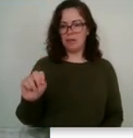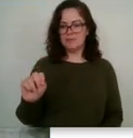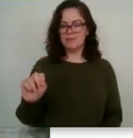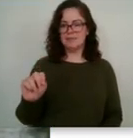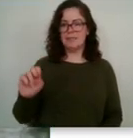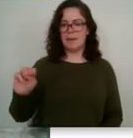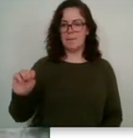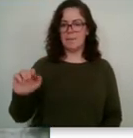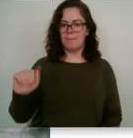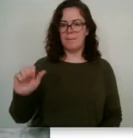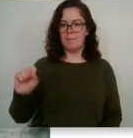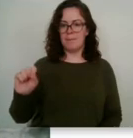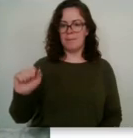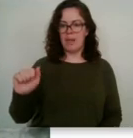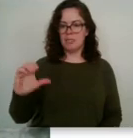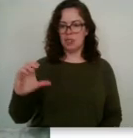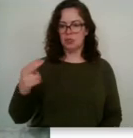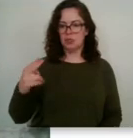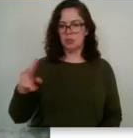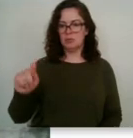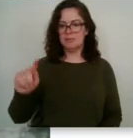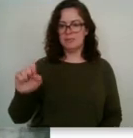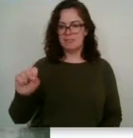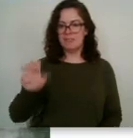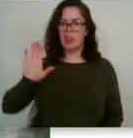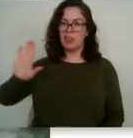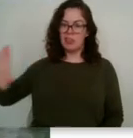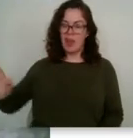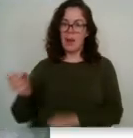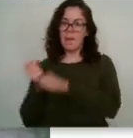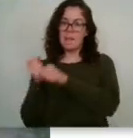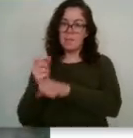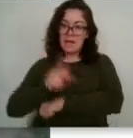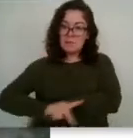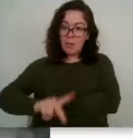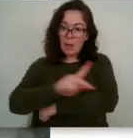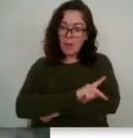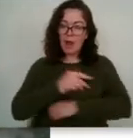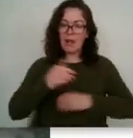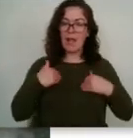vegetable garden. That's pretty cool.